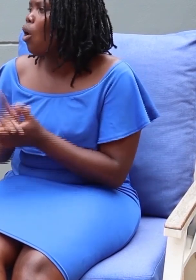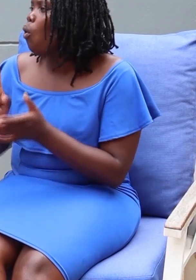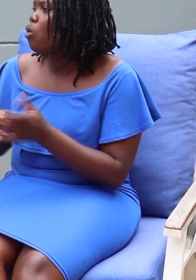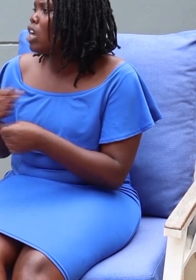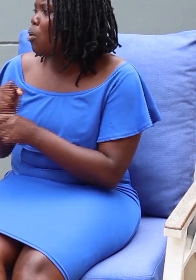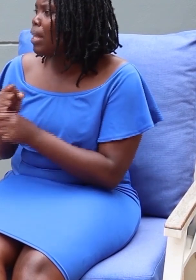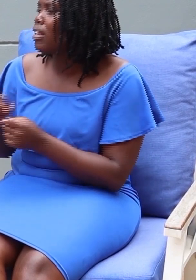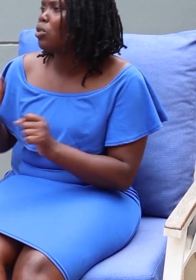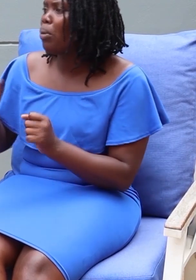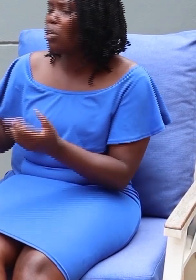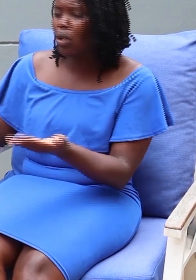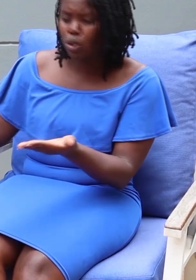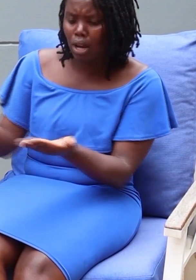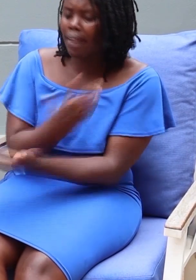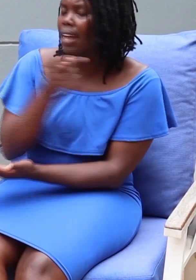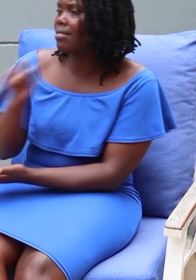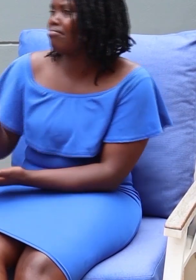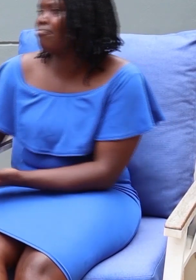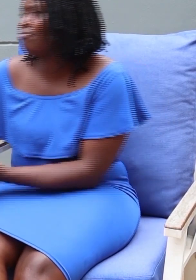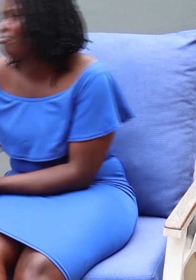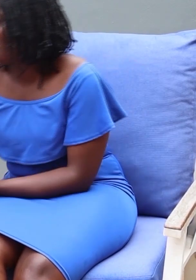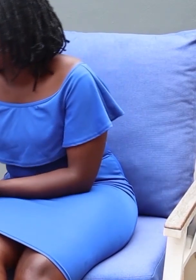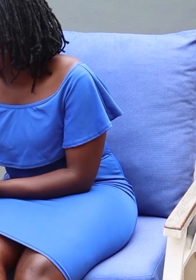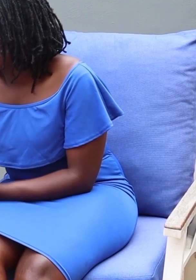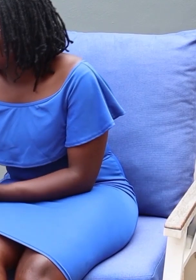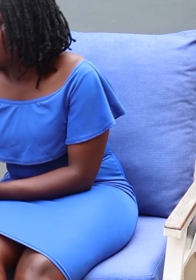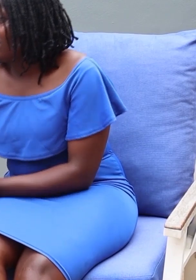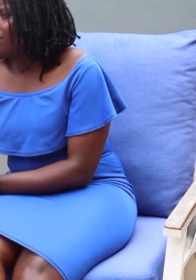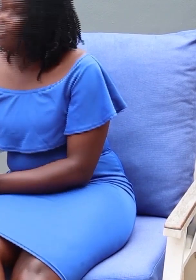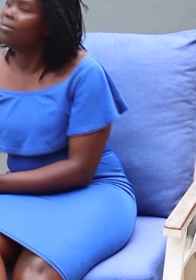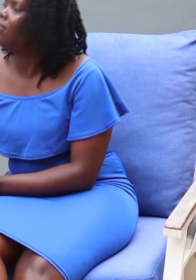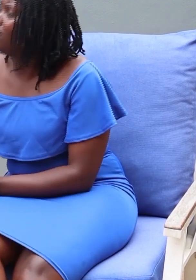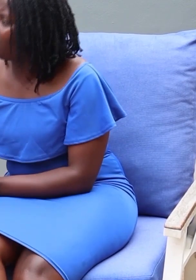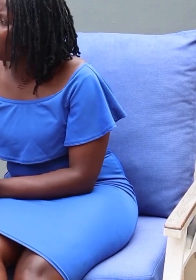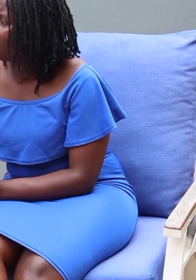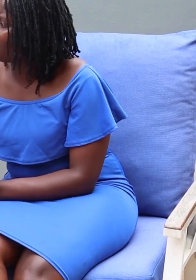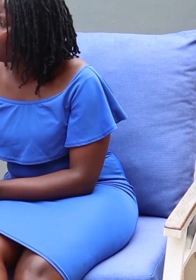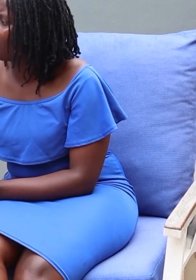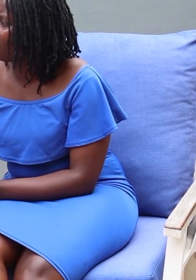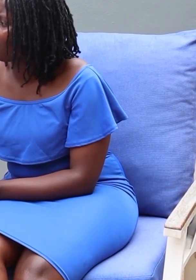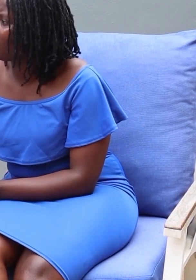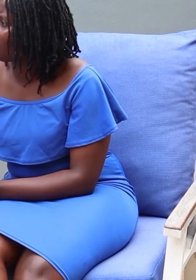computer skills, English. So what are your plans to eradicate all these stereotypes?